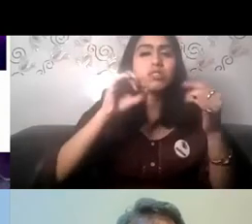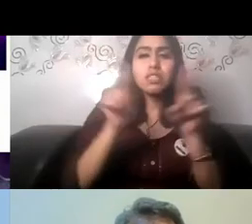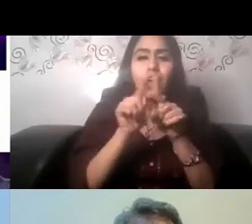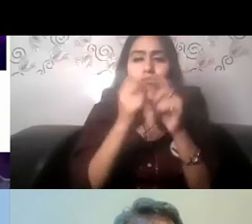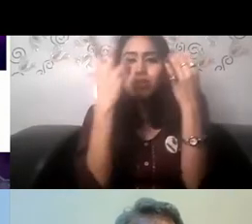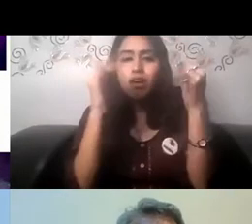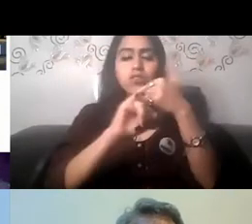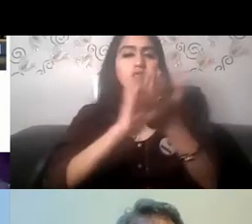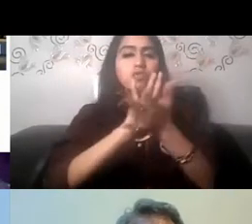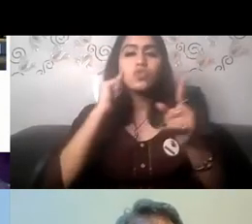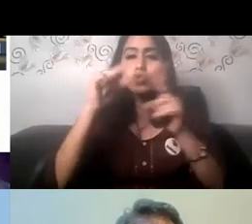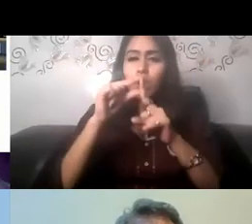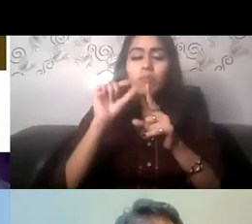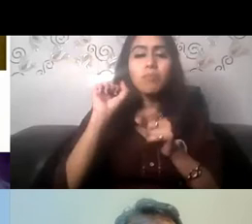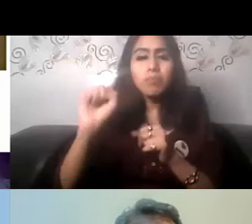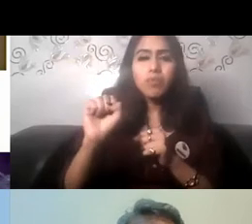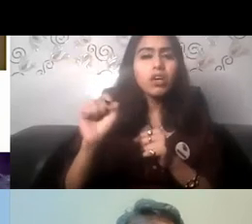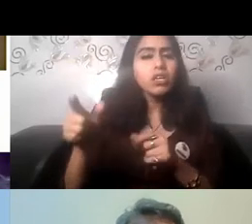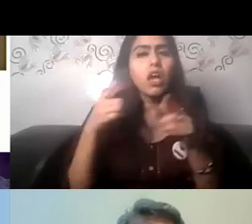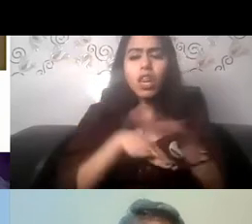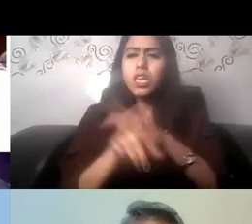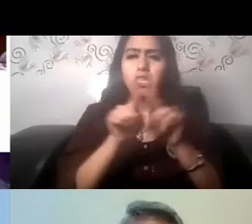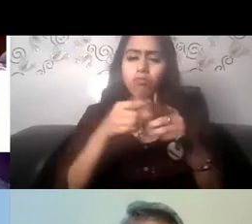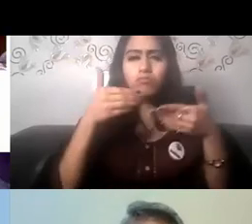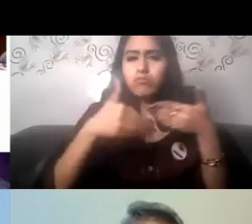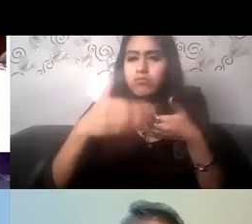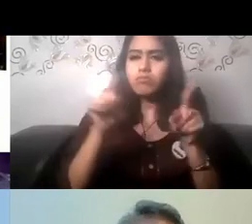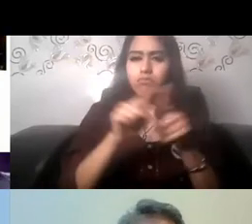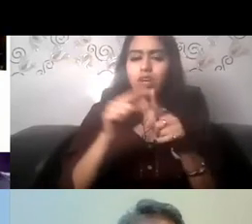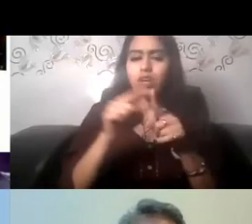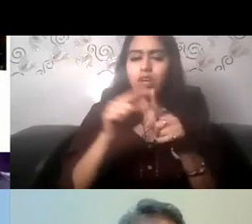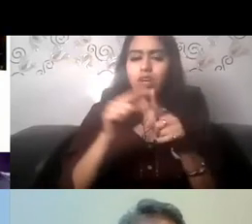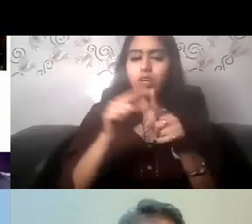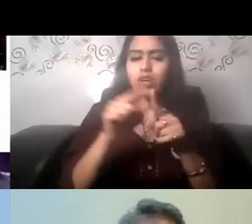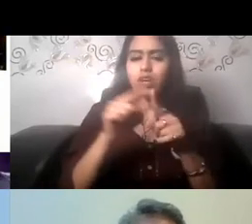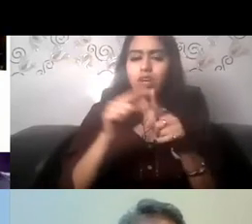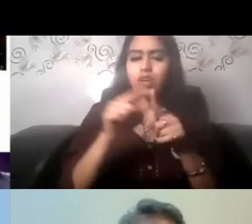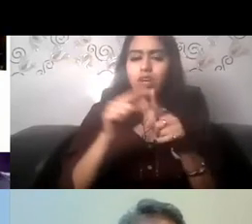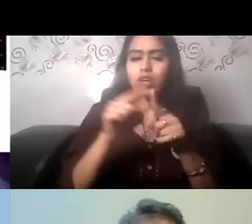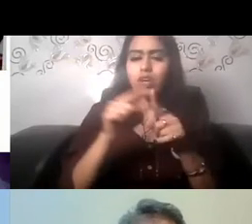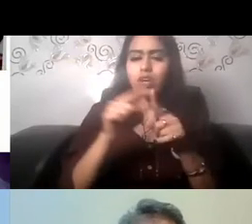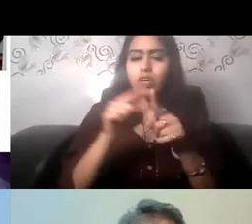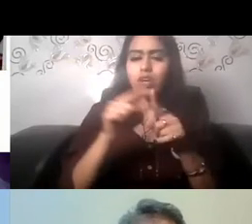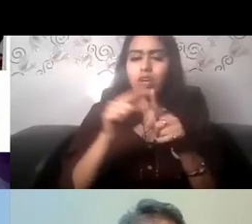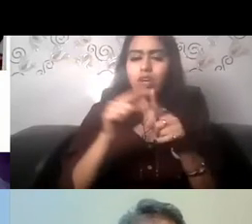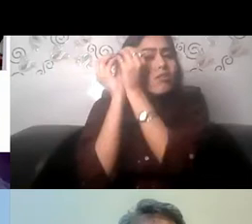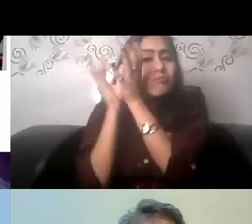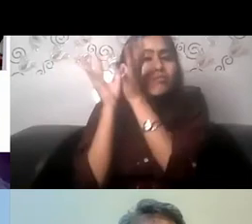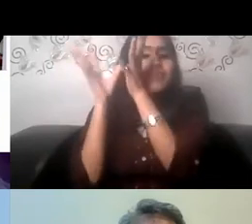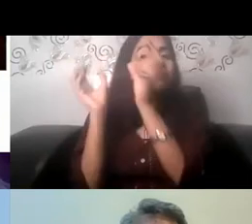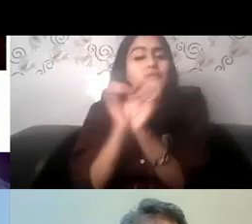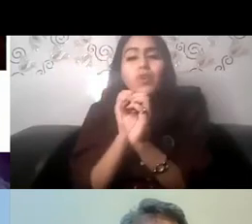starvation. He runs a chapter. We even he's replying